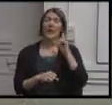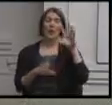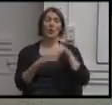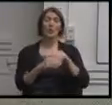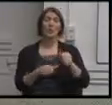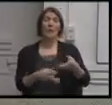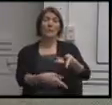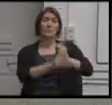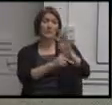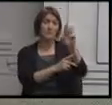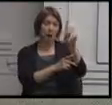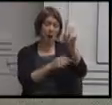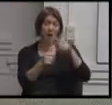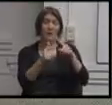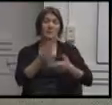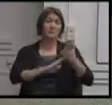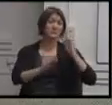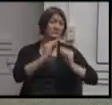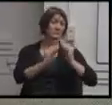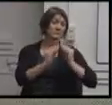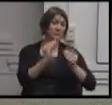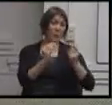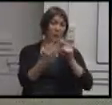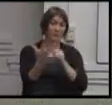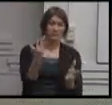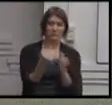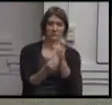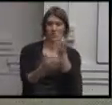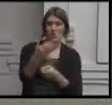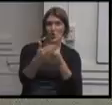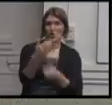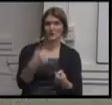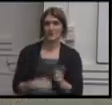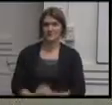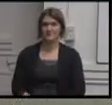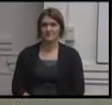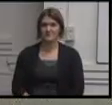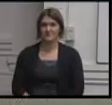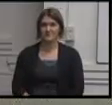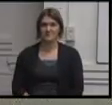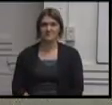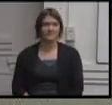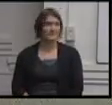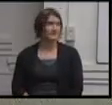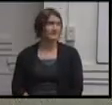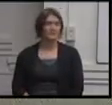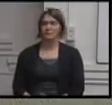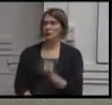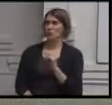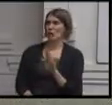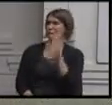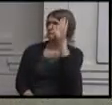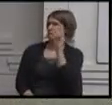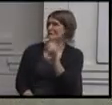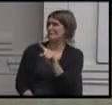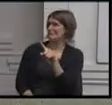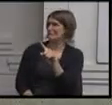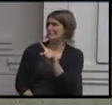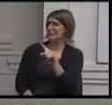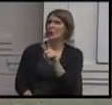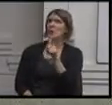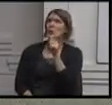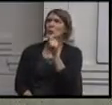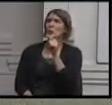bond payments, operating expenses, and maintenance expenses. Can I just ask a question?